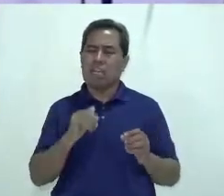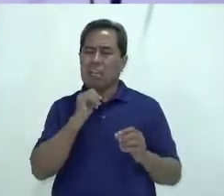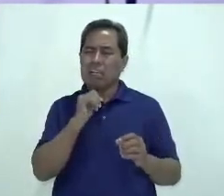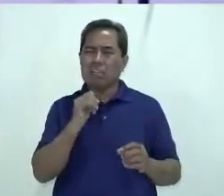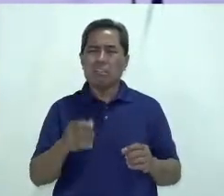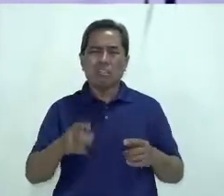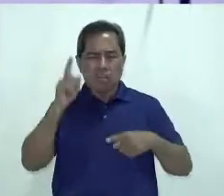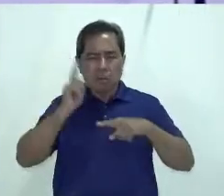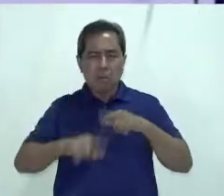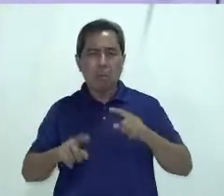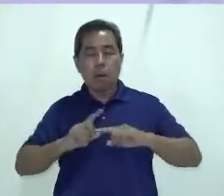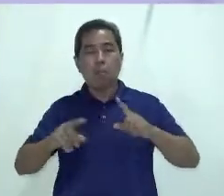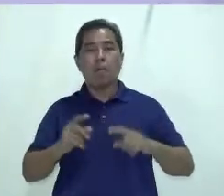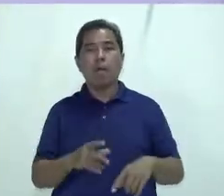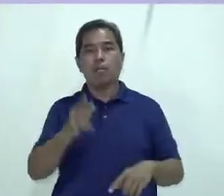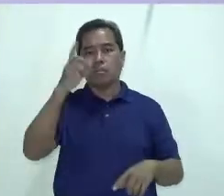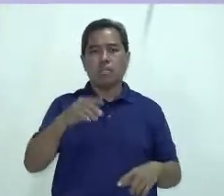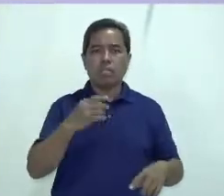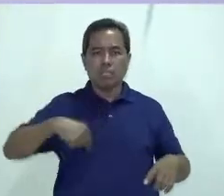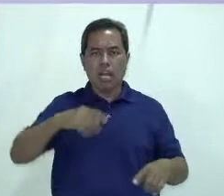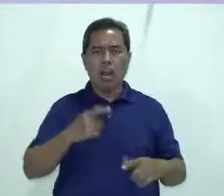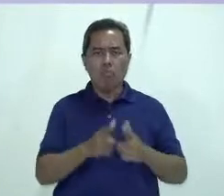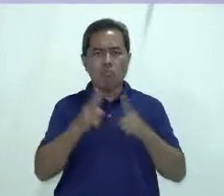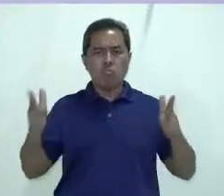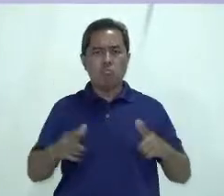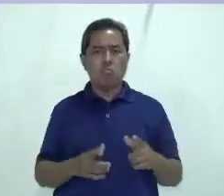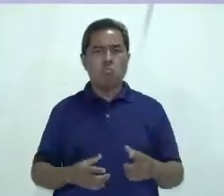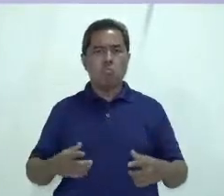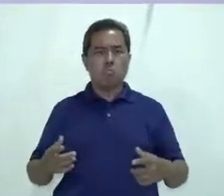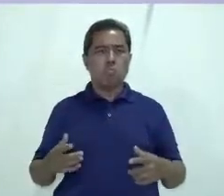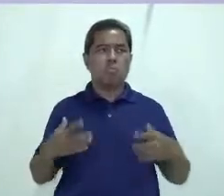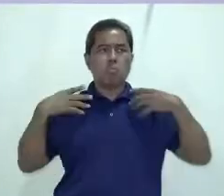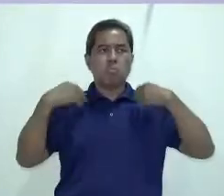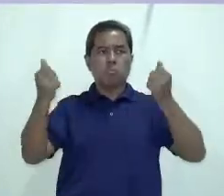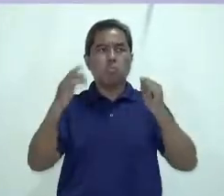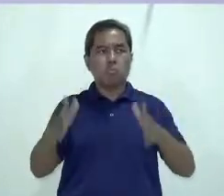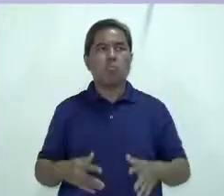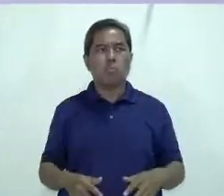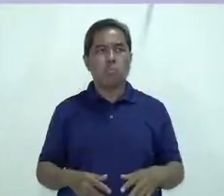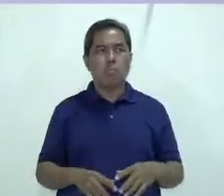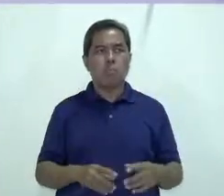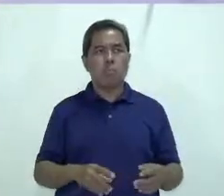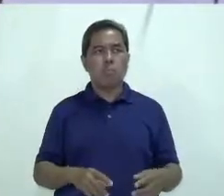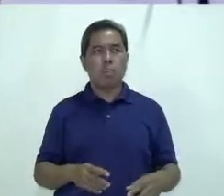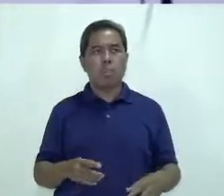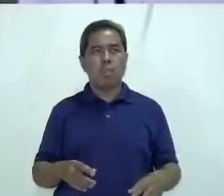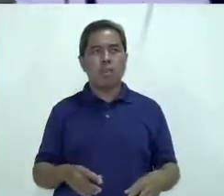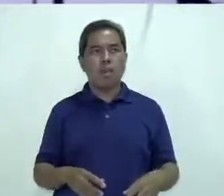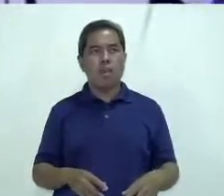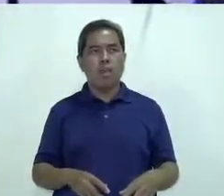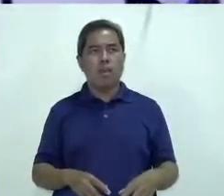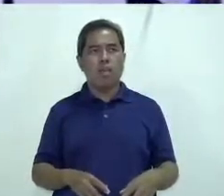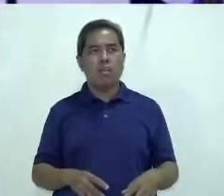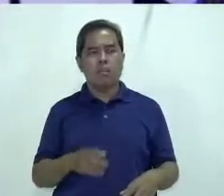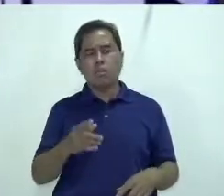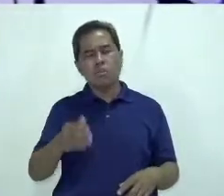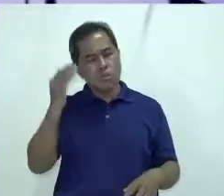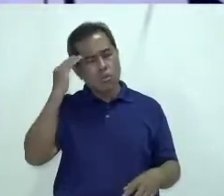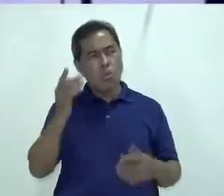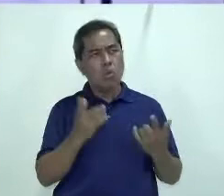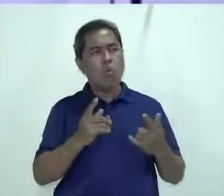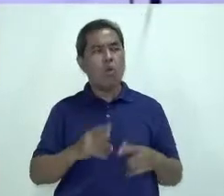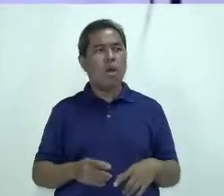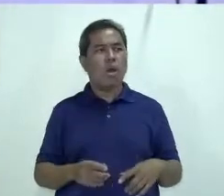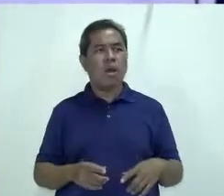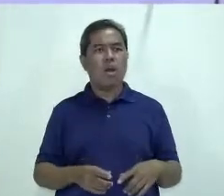facing circumstances right now where it says, you know, you lack stuff, you don't have enough, and you're thinking, yes, I don't know how long I'm gonna last. But you know what?